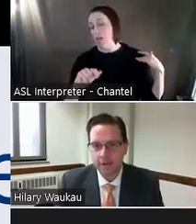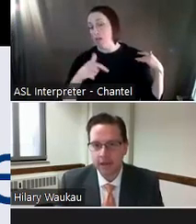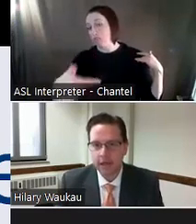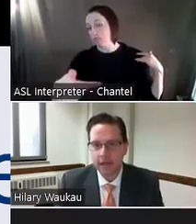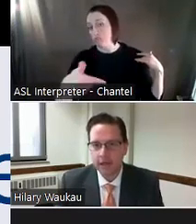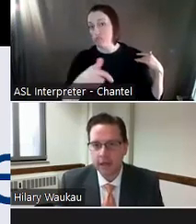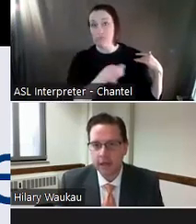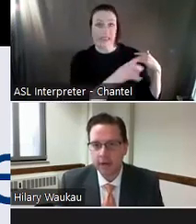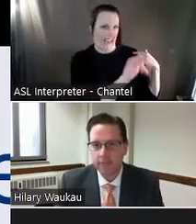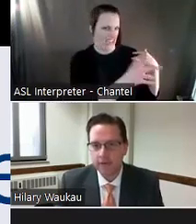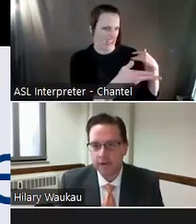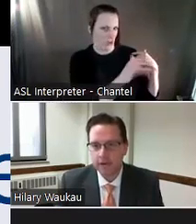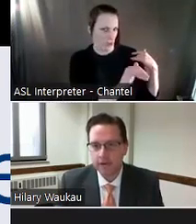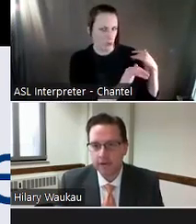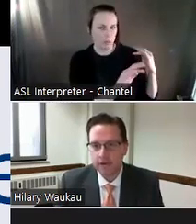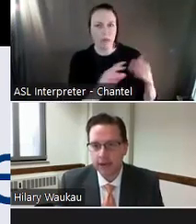But Paula,